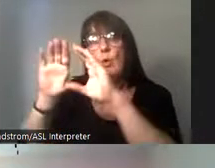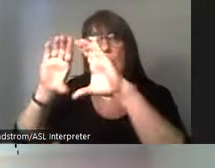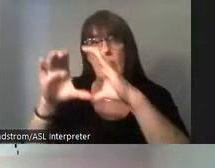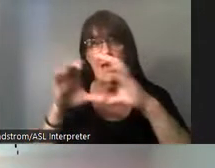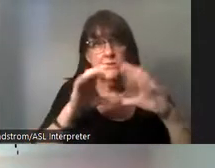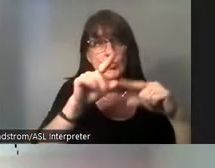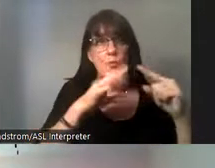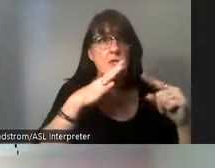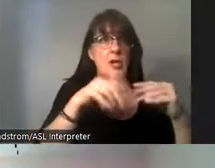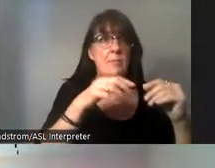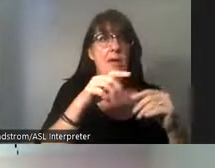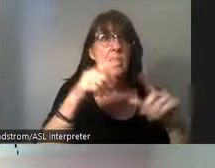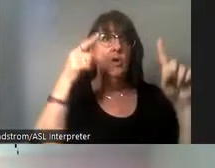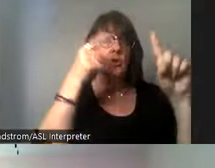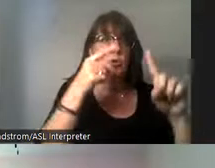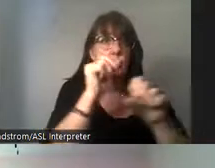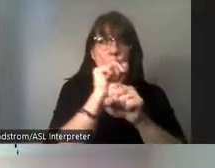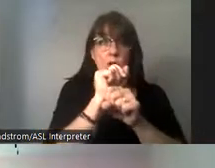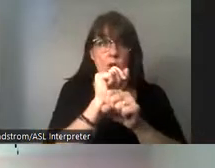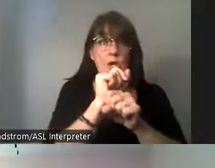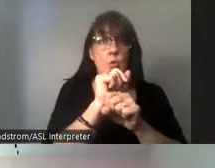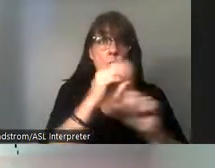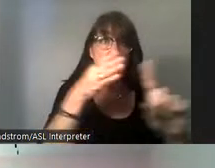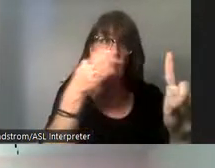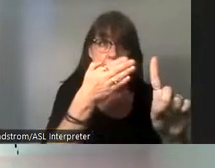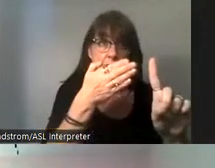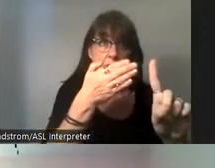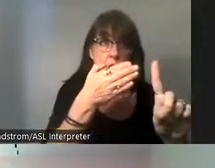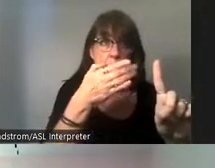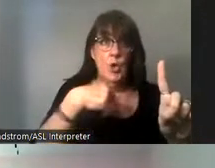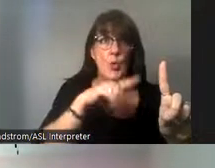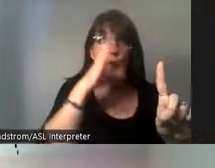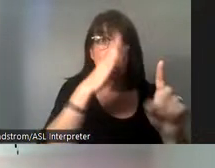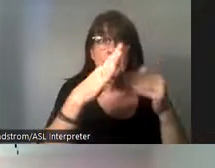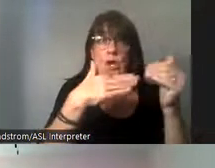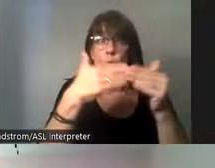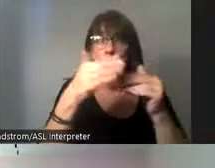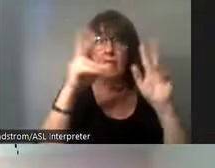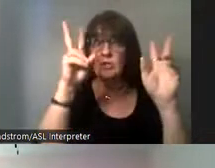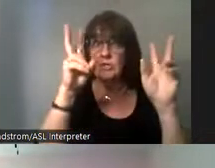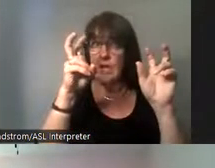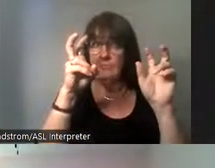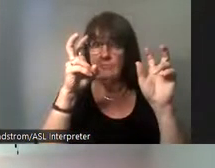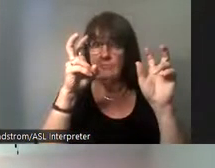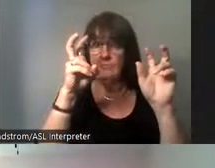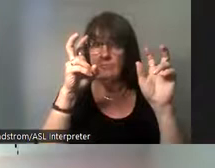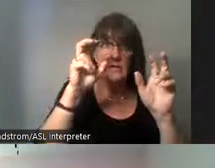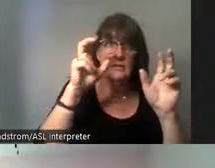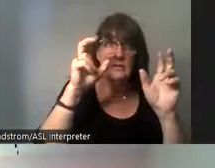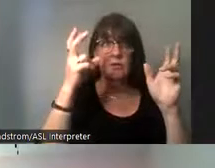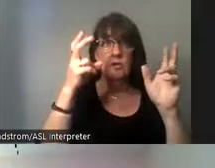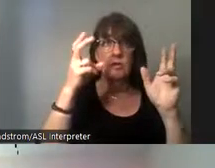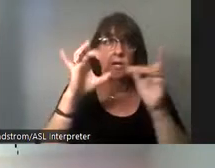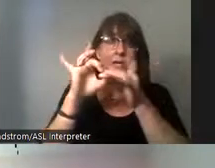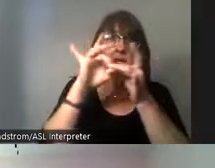about the acquisition workforce, we're talking about, we will talk to whatever topic or subject that is relative to